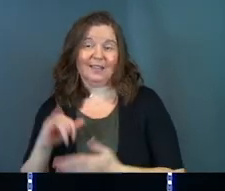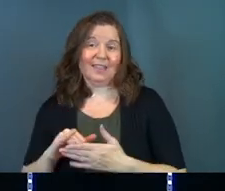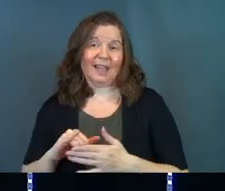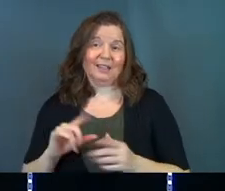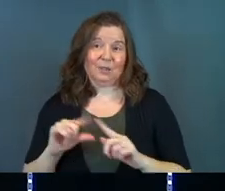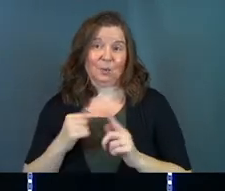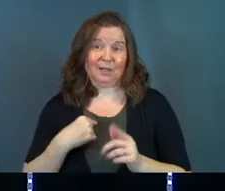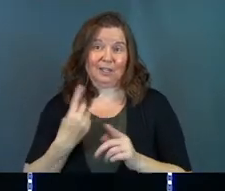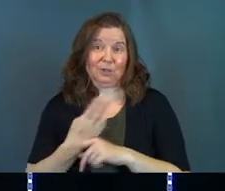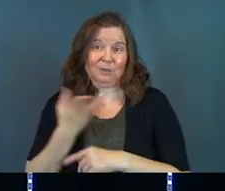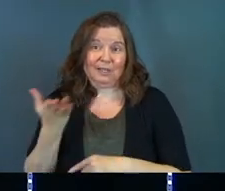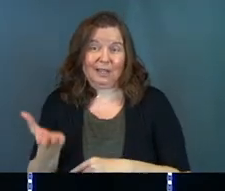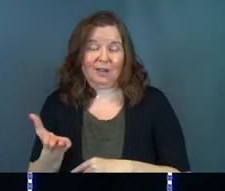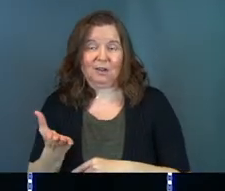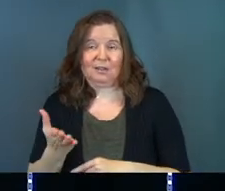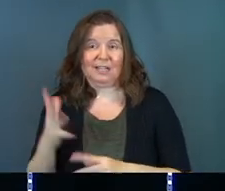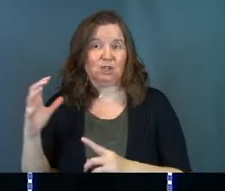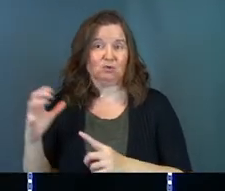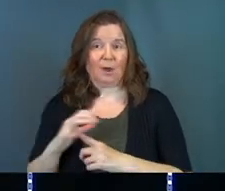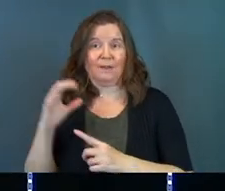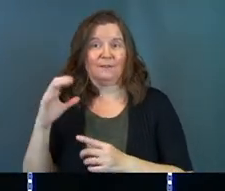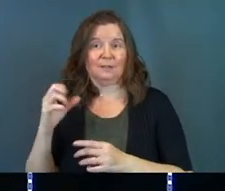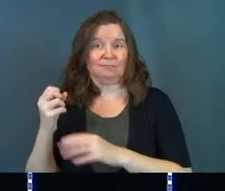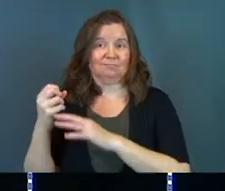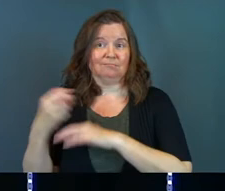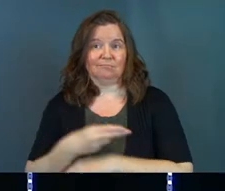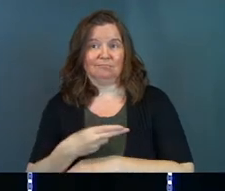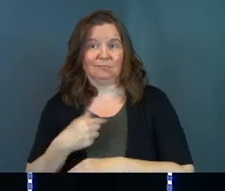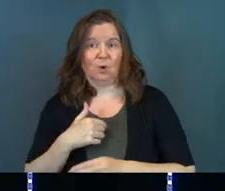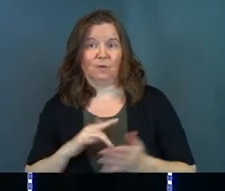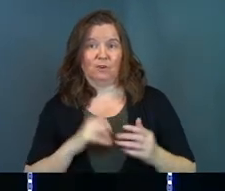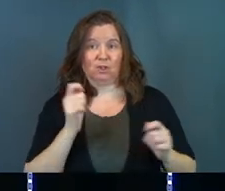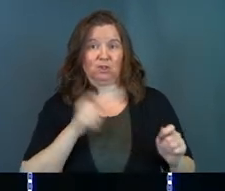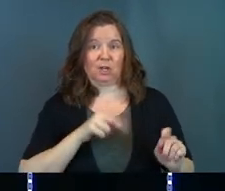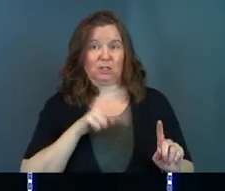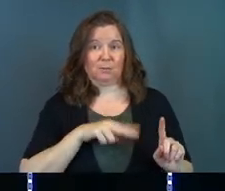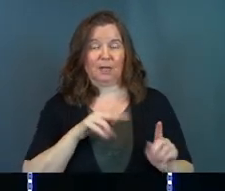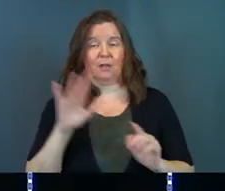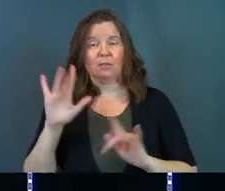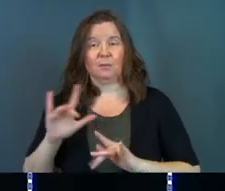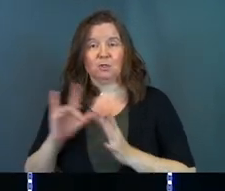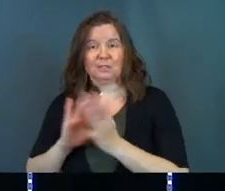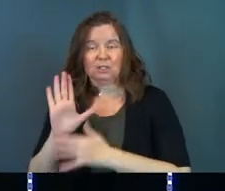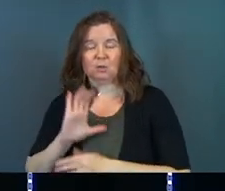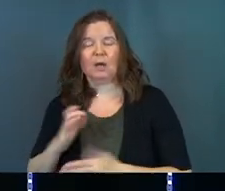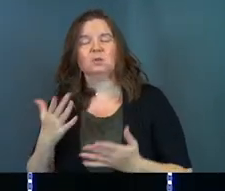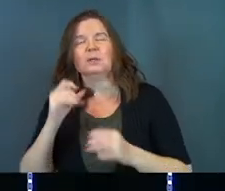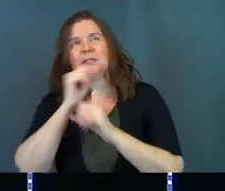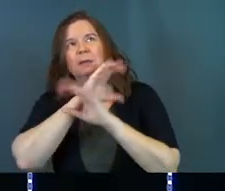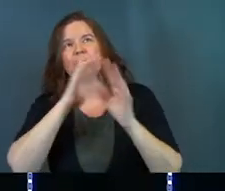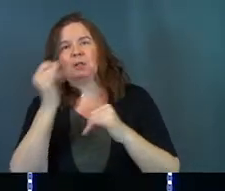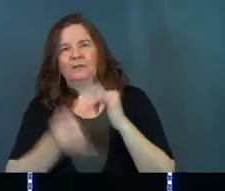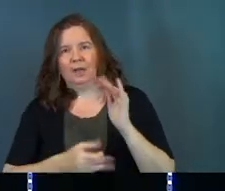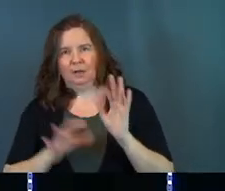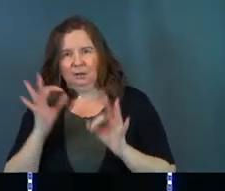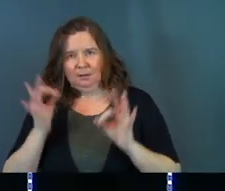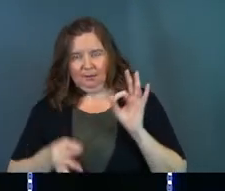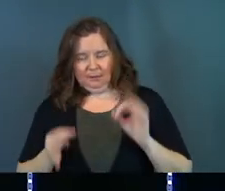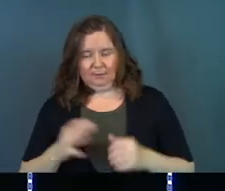that's the words he uses there. It triumphs over judgment, the mercy of Jesus Christ. So here's a picture of the final